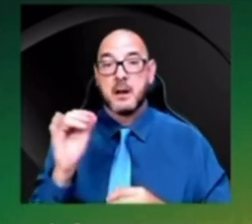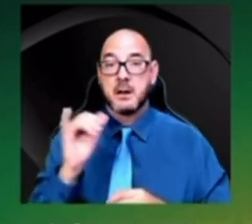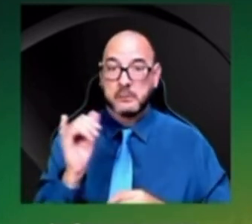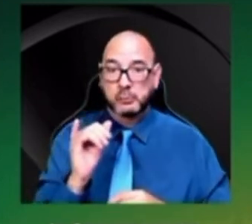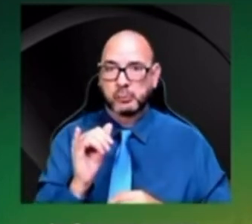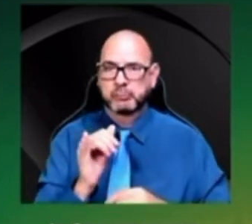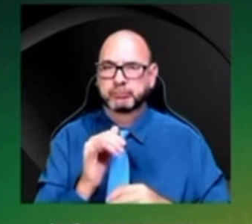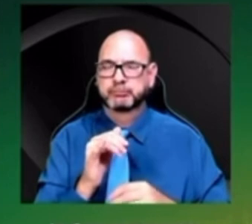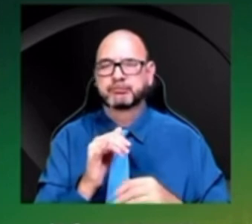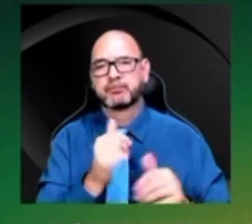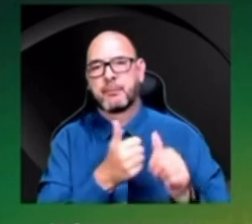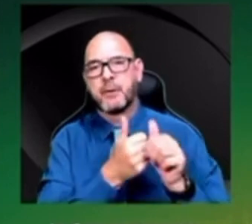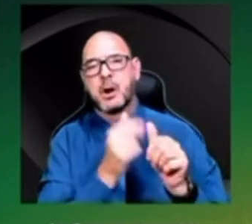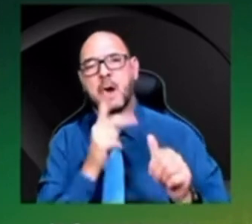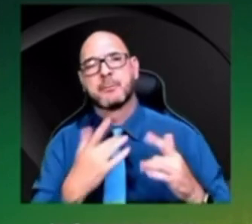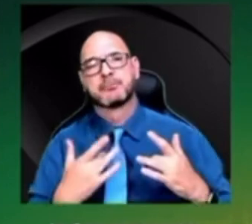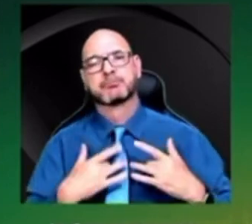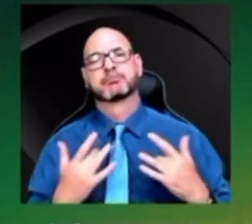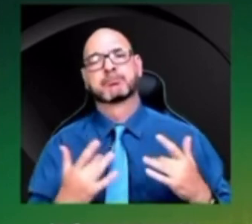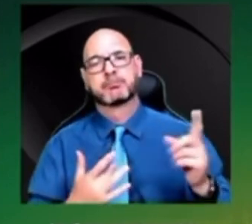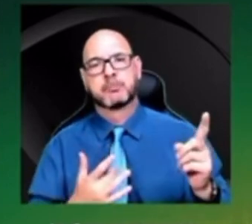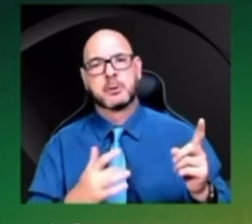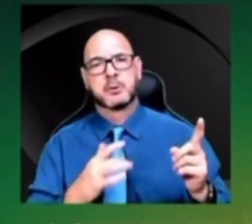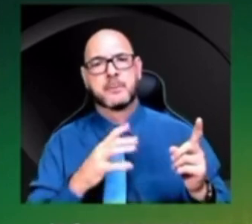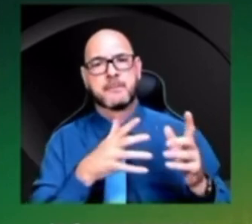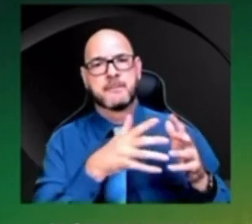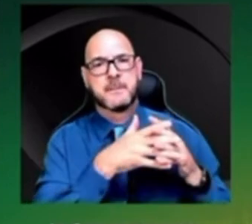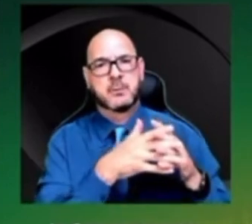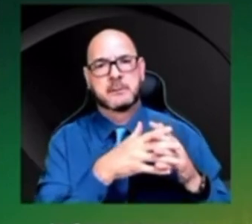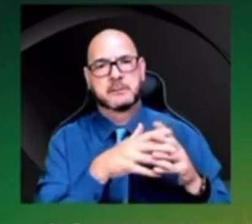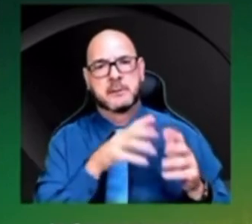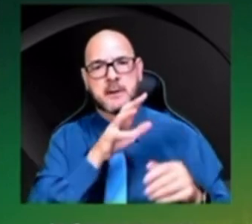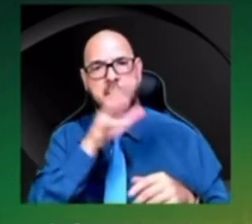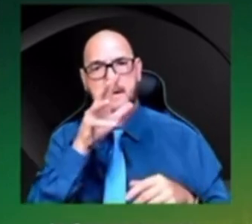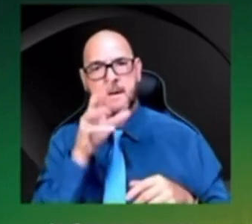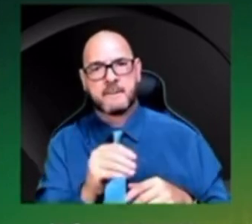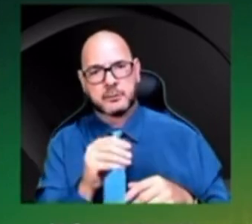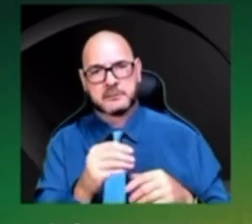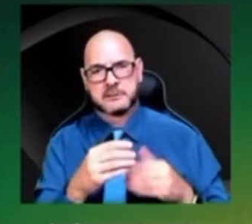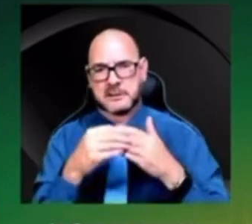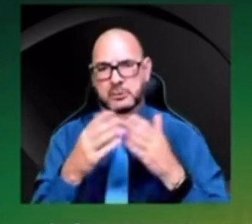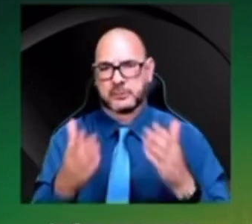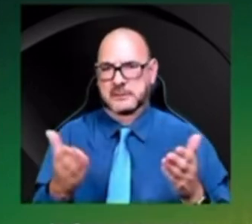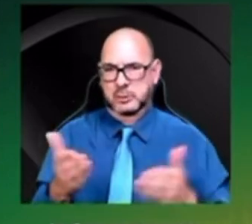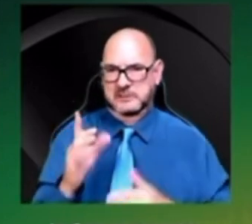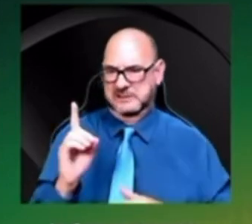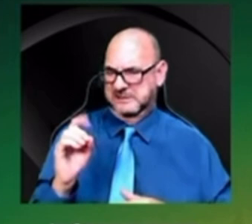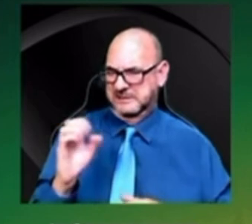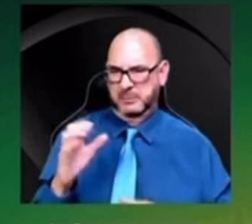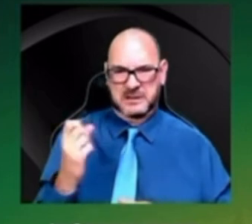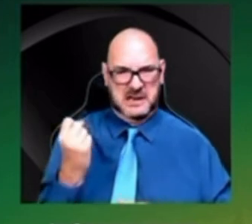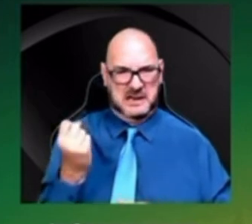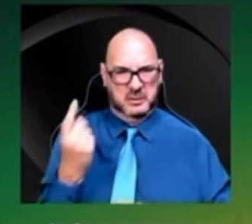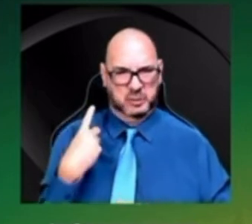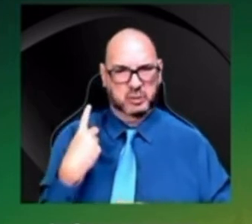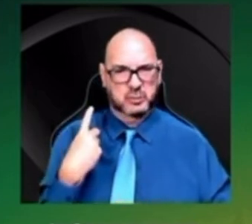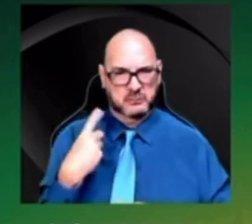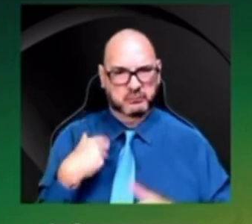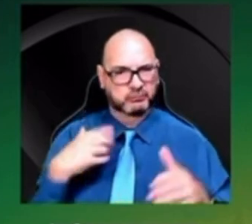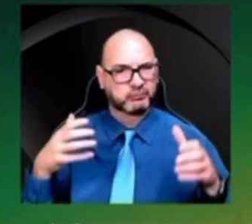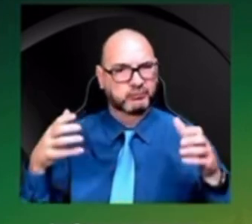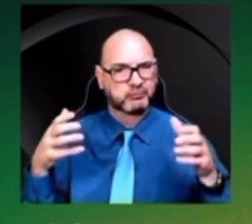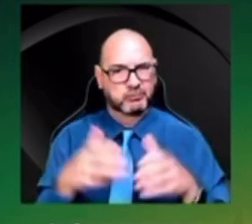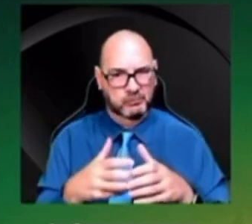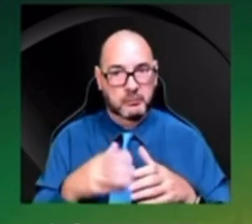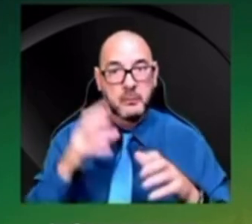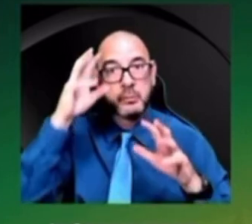that we hosted here in December of last year, where our President Joe Biden made clear